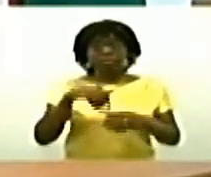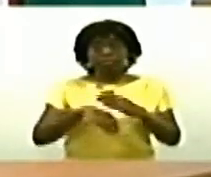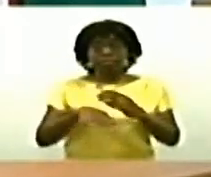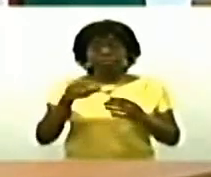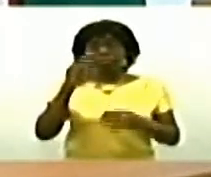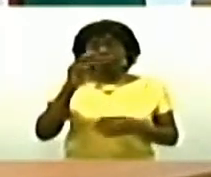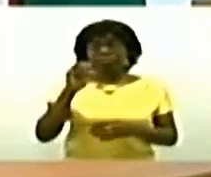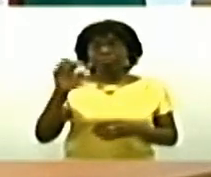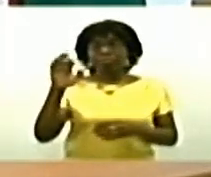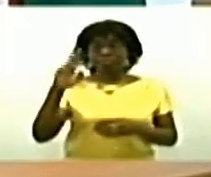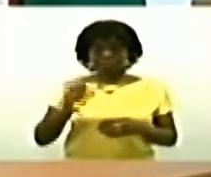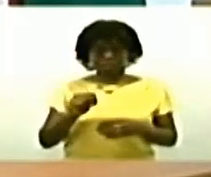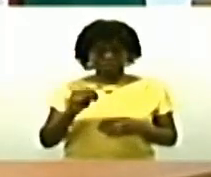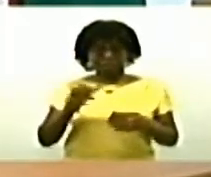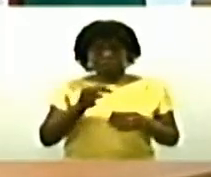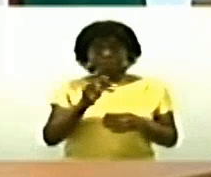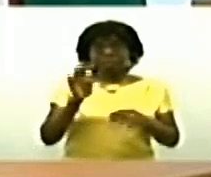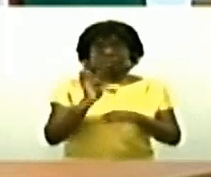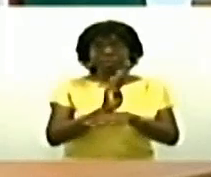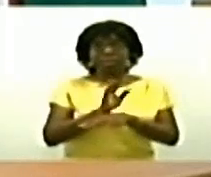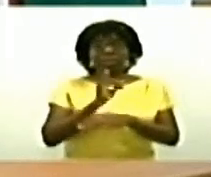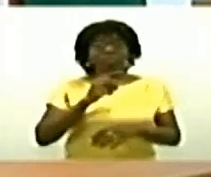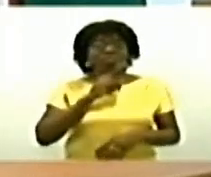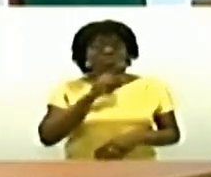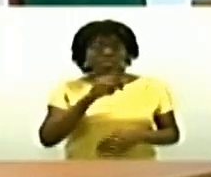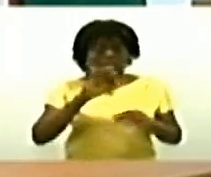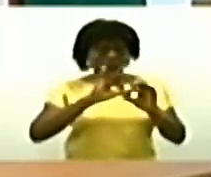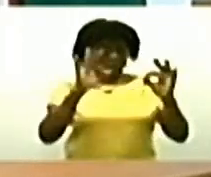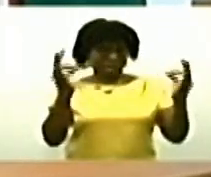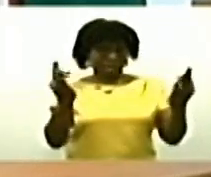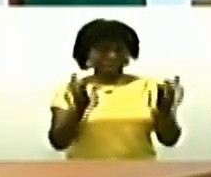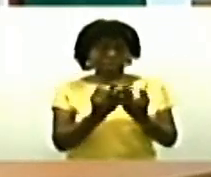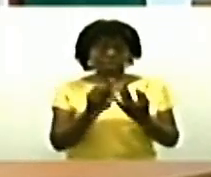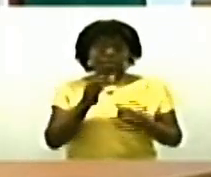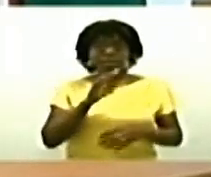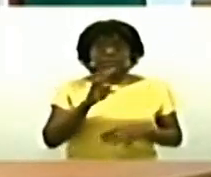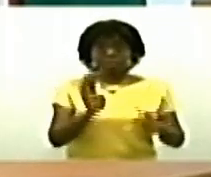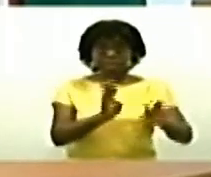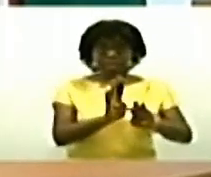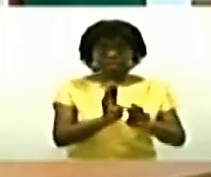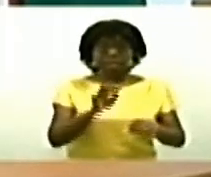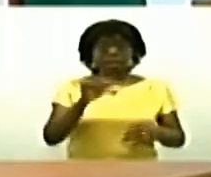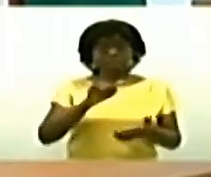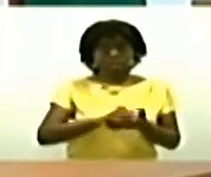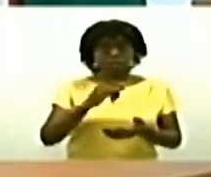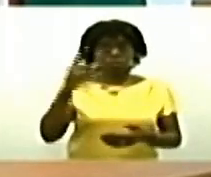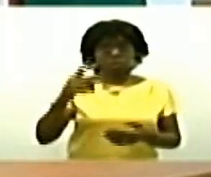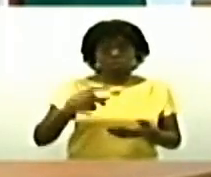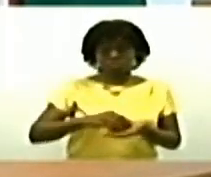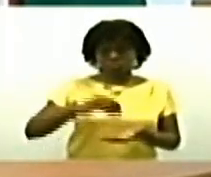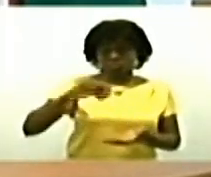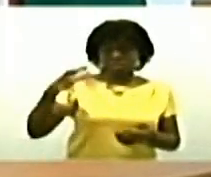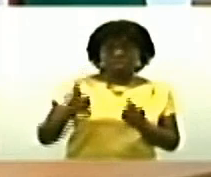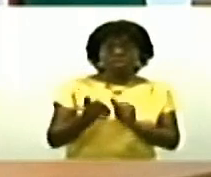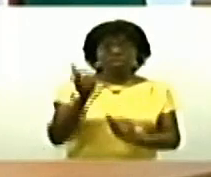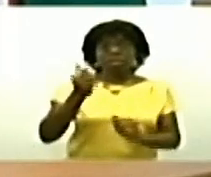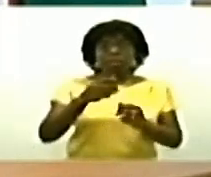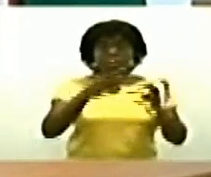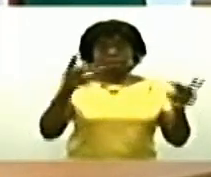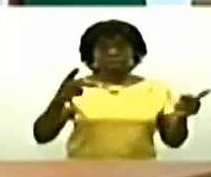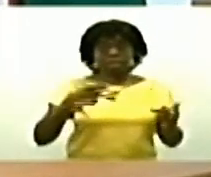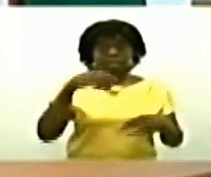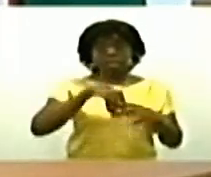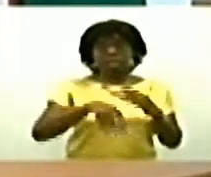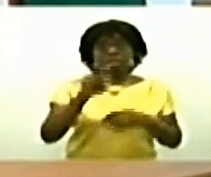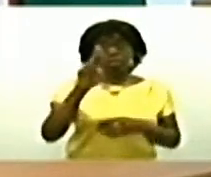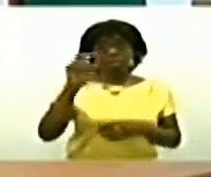is really a family-structured business. And Maine is one of the richest states in the United States,